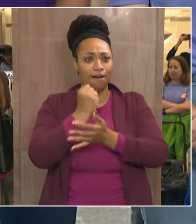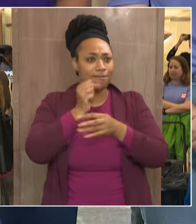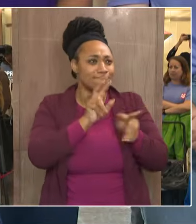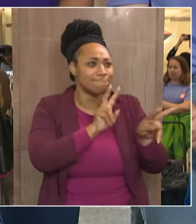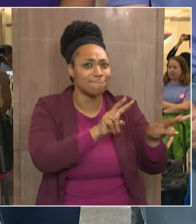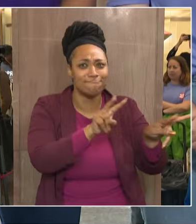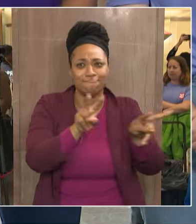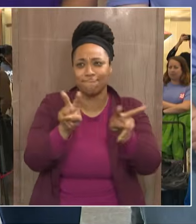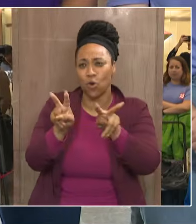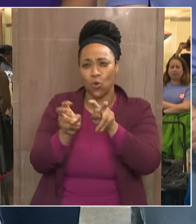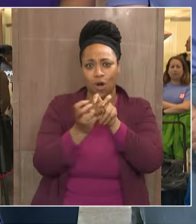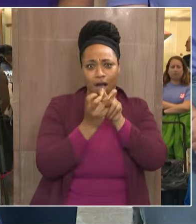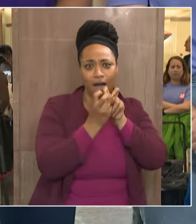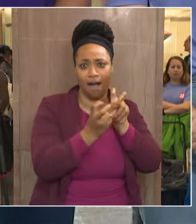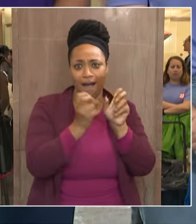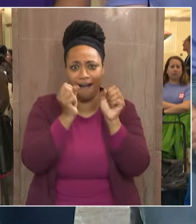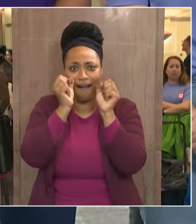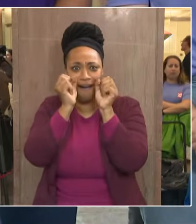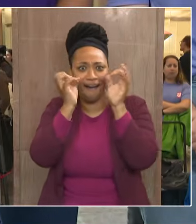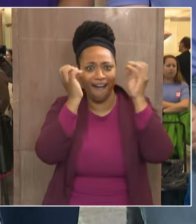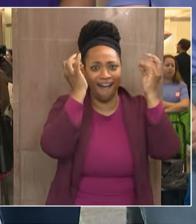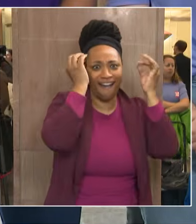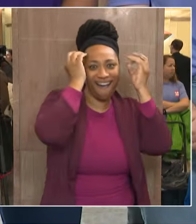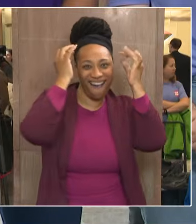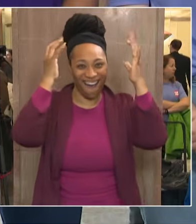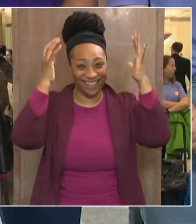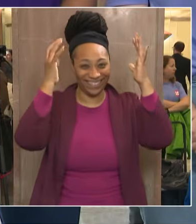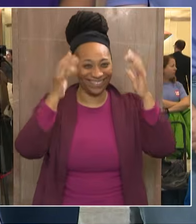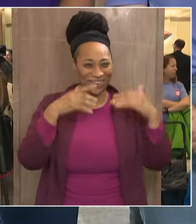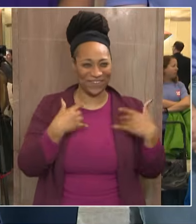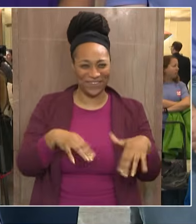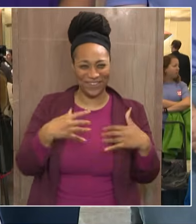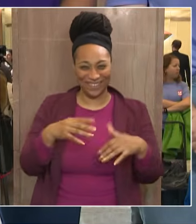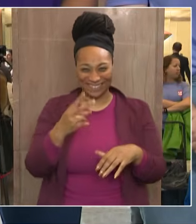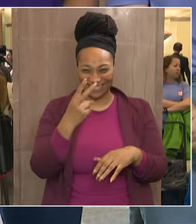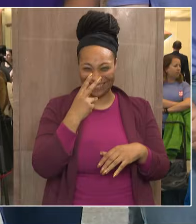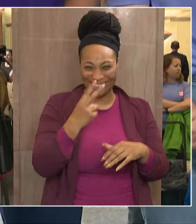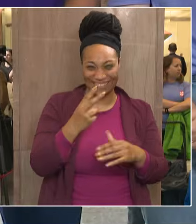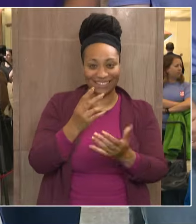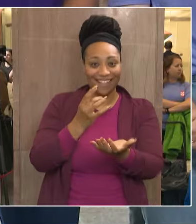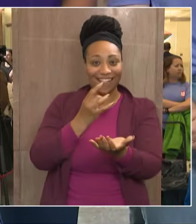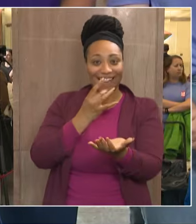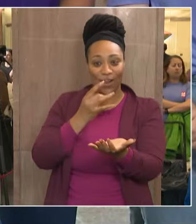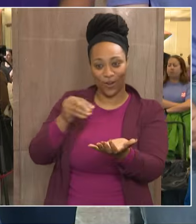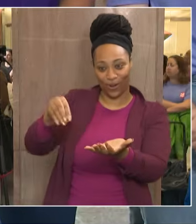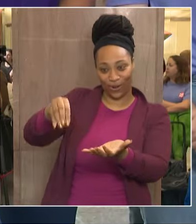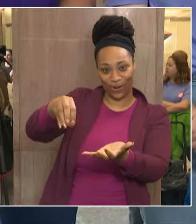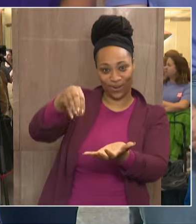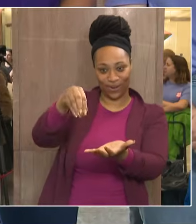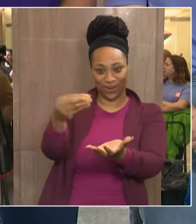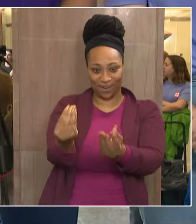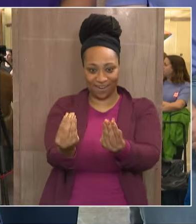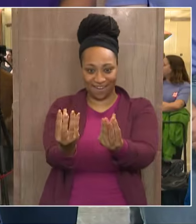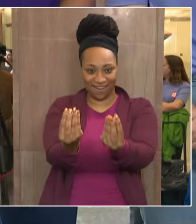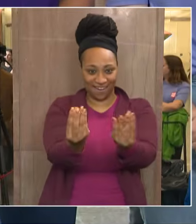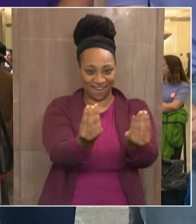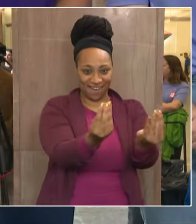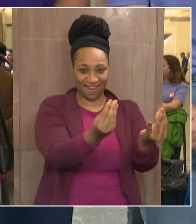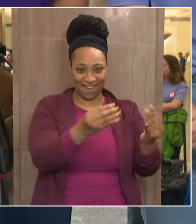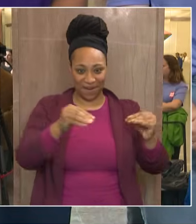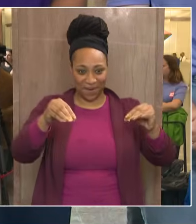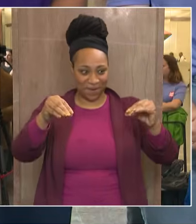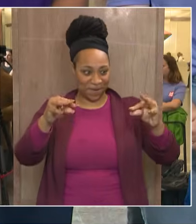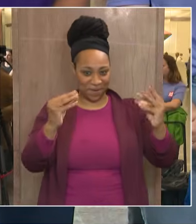massive living lantern in Farragut Square, but that is one of the center pieces. It spans 3